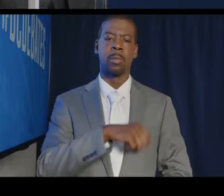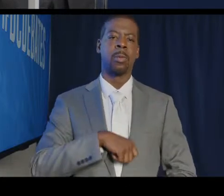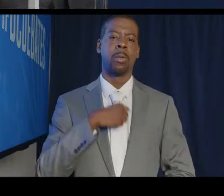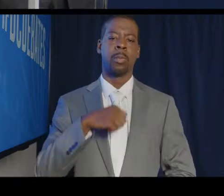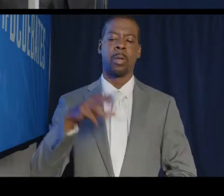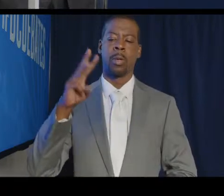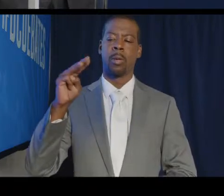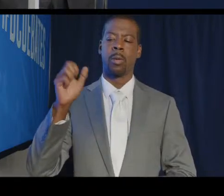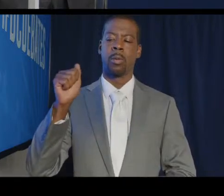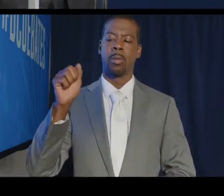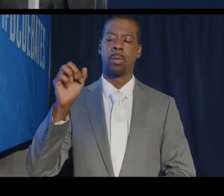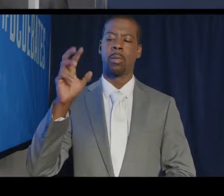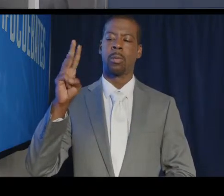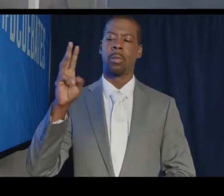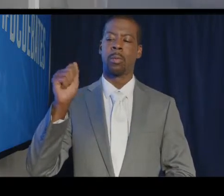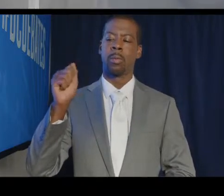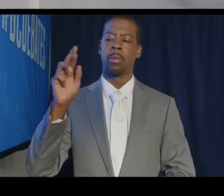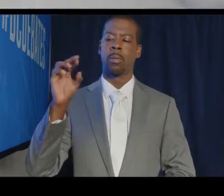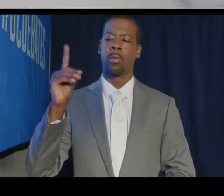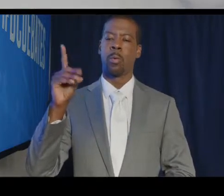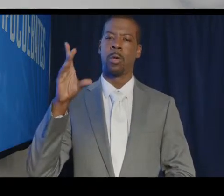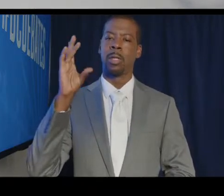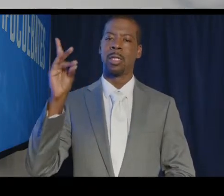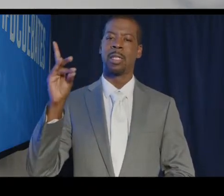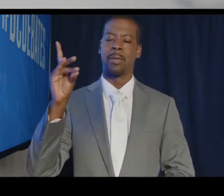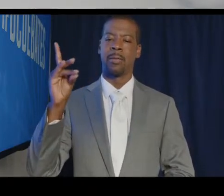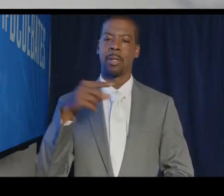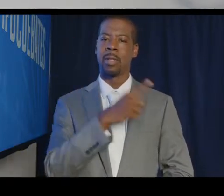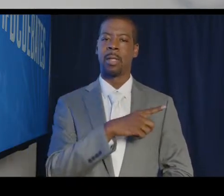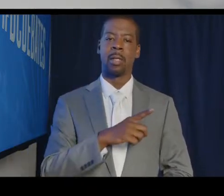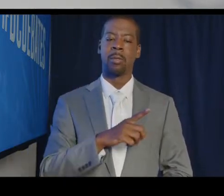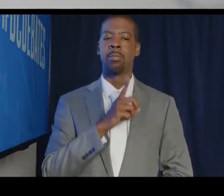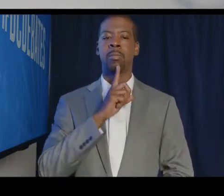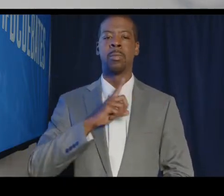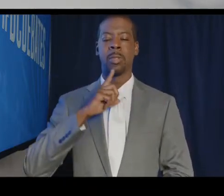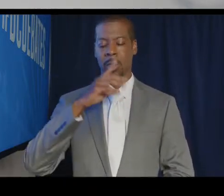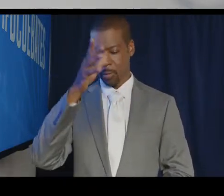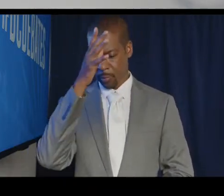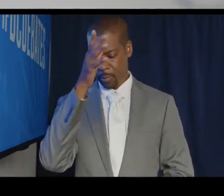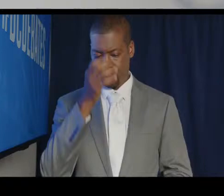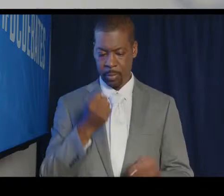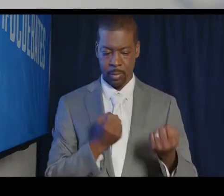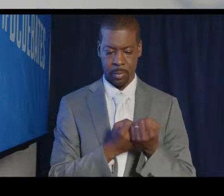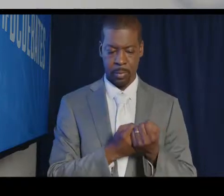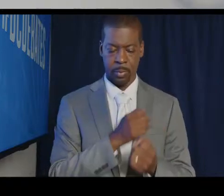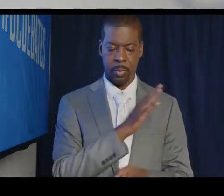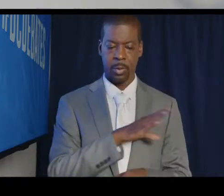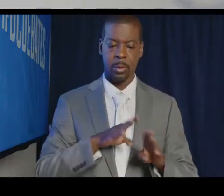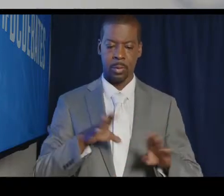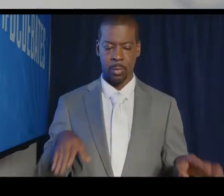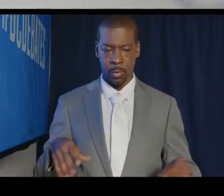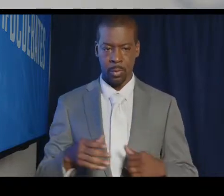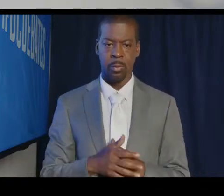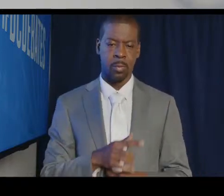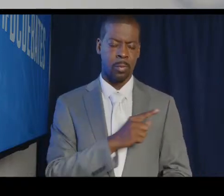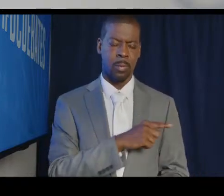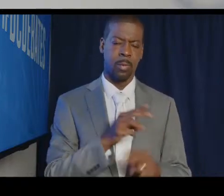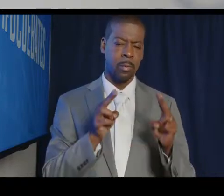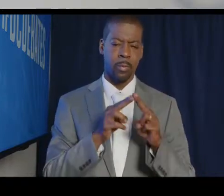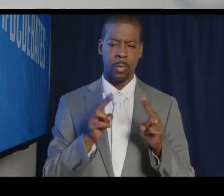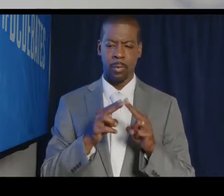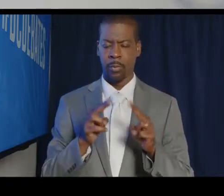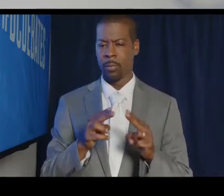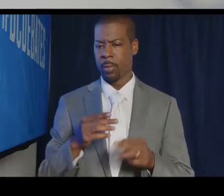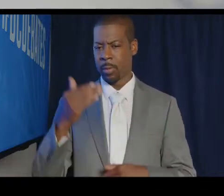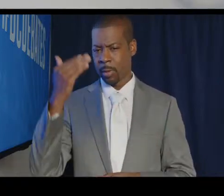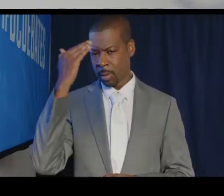and homeowner, single father, and senior care provider. Darryl is very familiar with the process of working with government, building collective efforts with